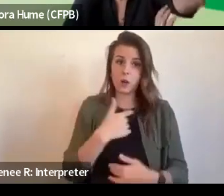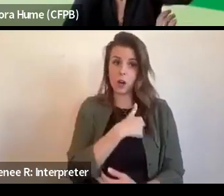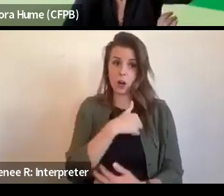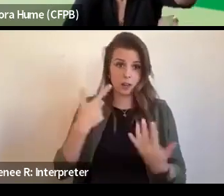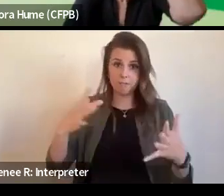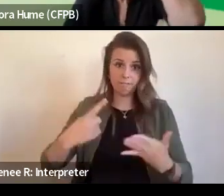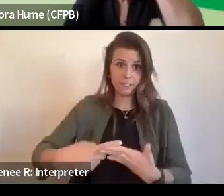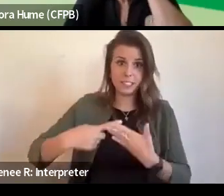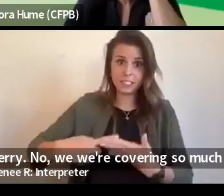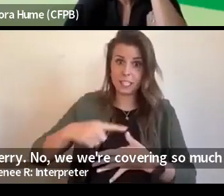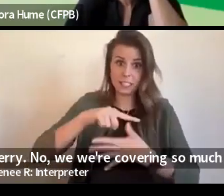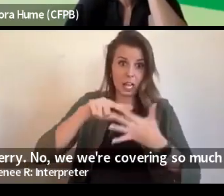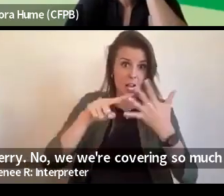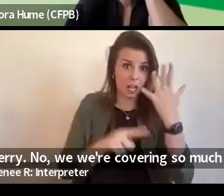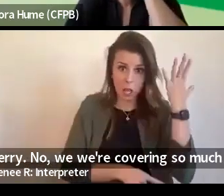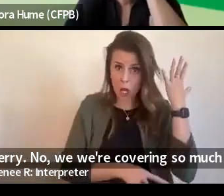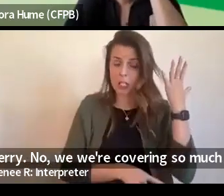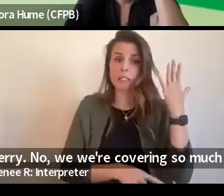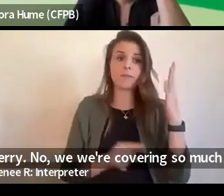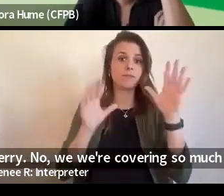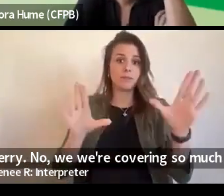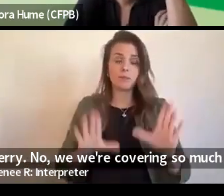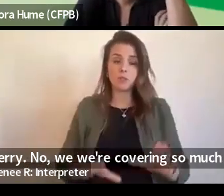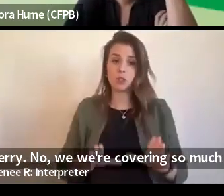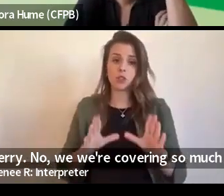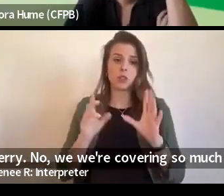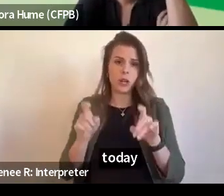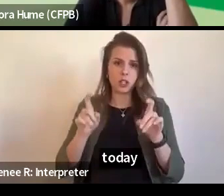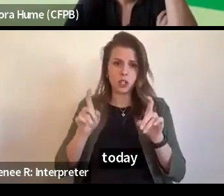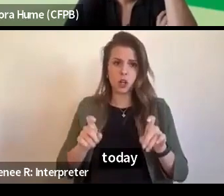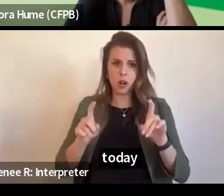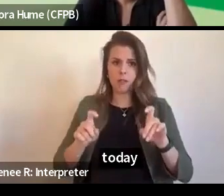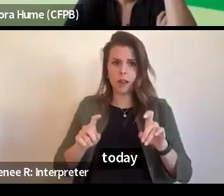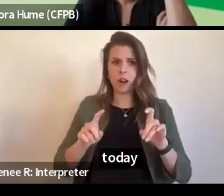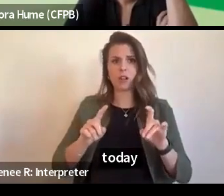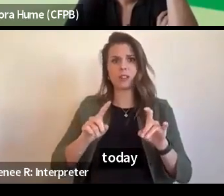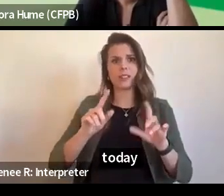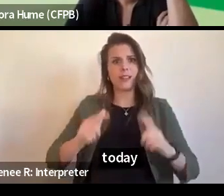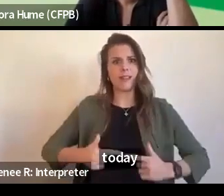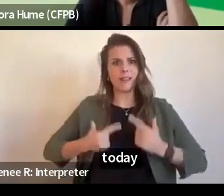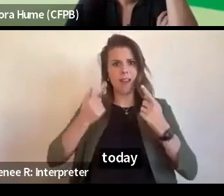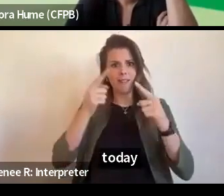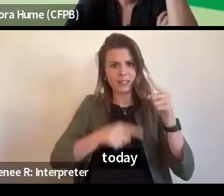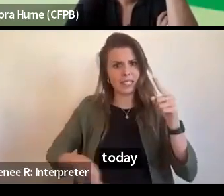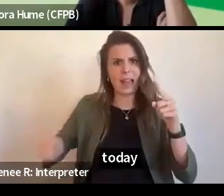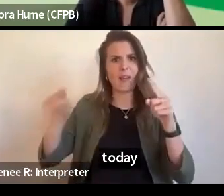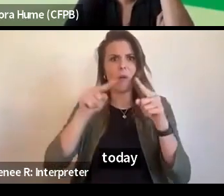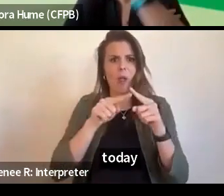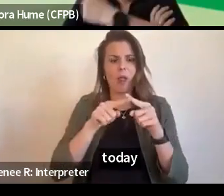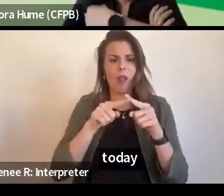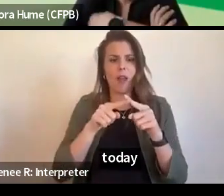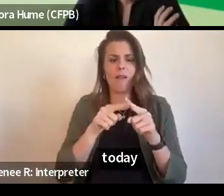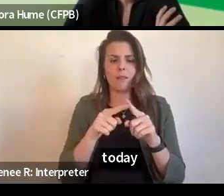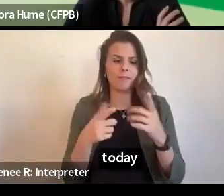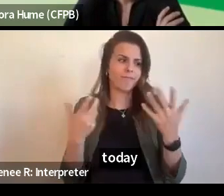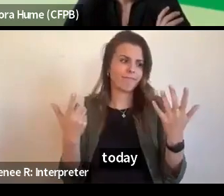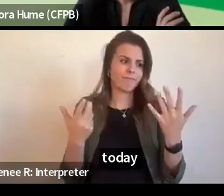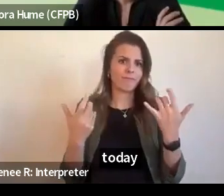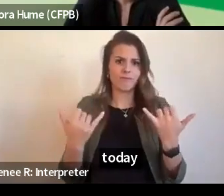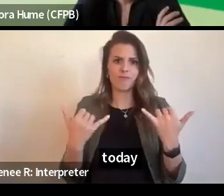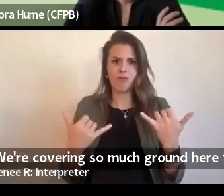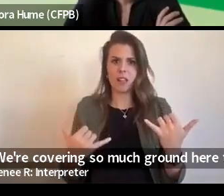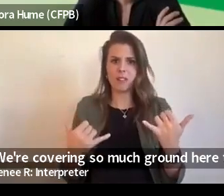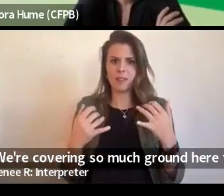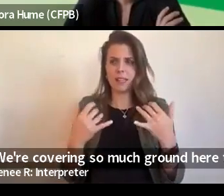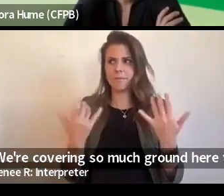here today, and I appreciate that, this is a great survey, especially across the life cycle of all the relevant concerns that